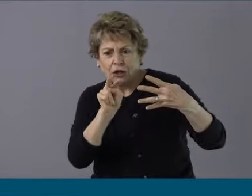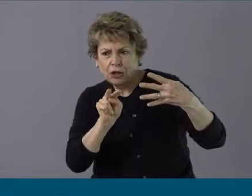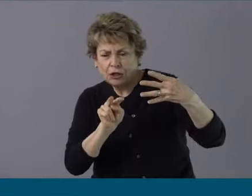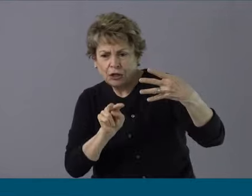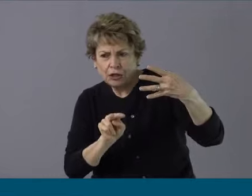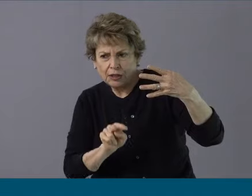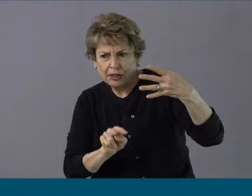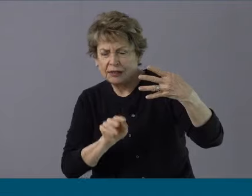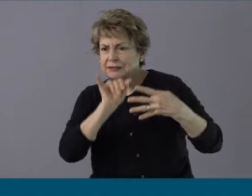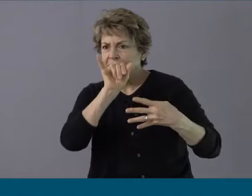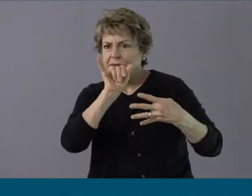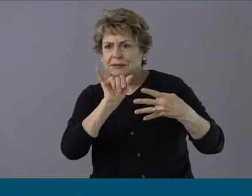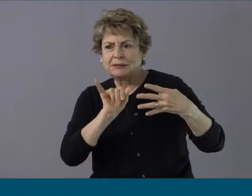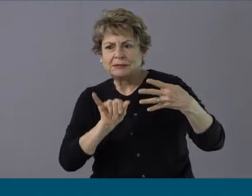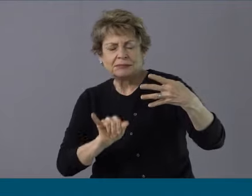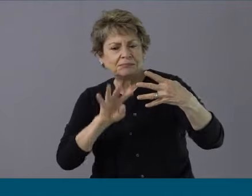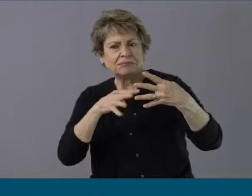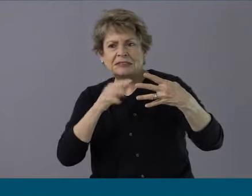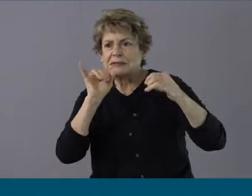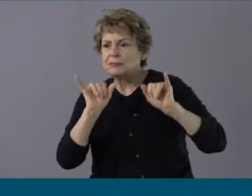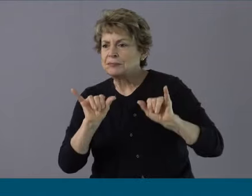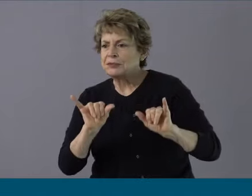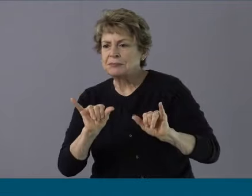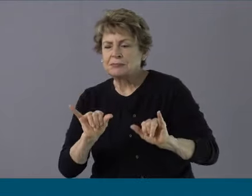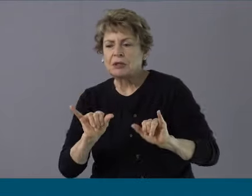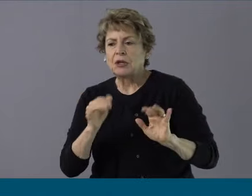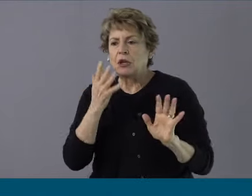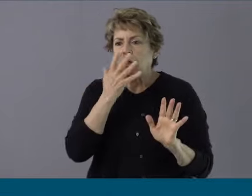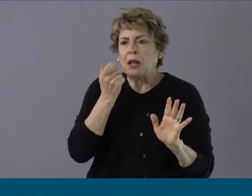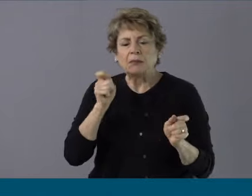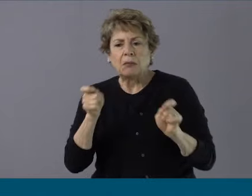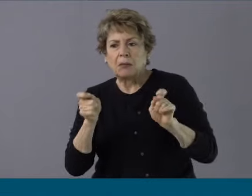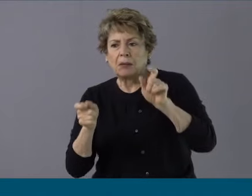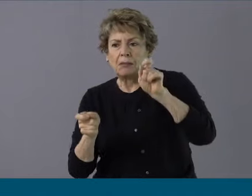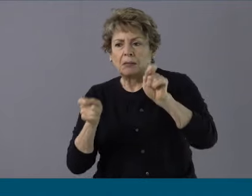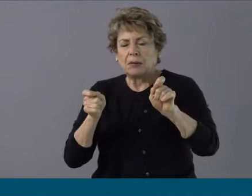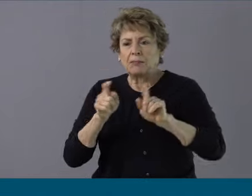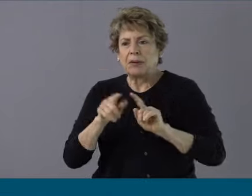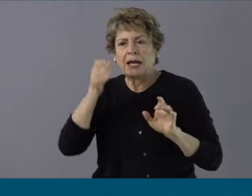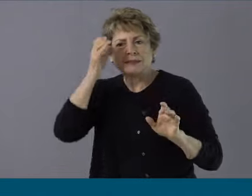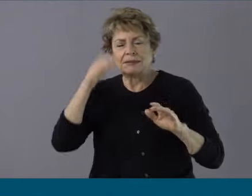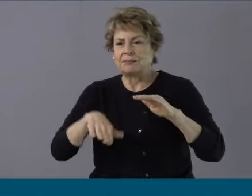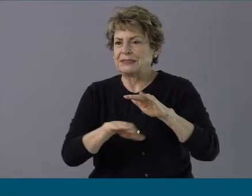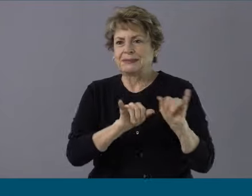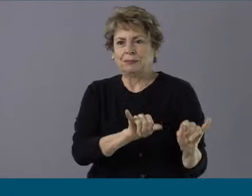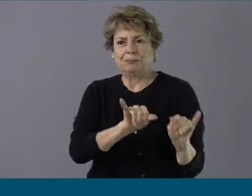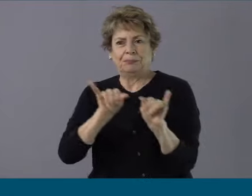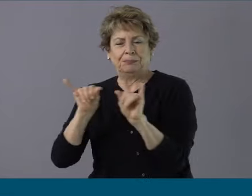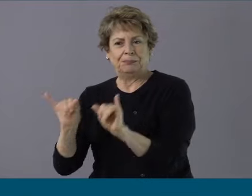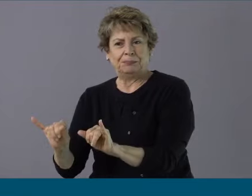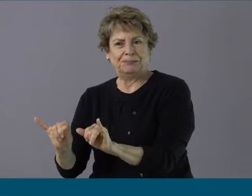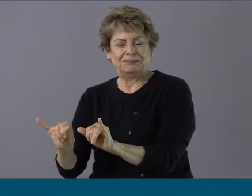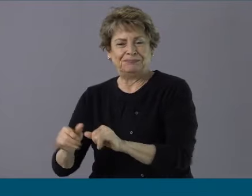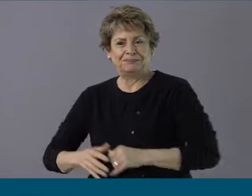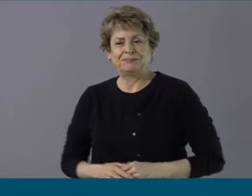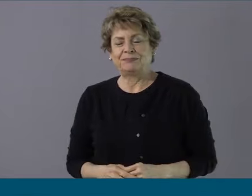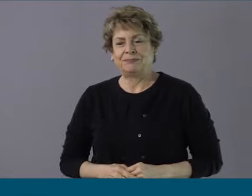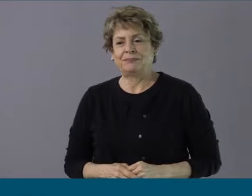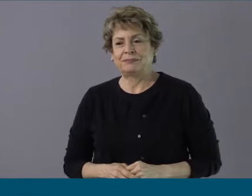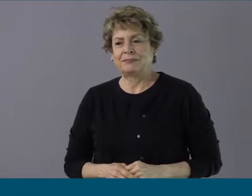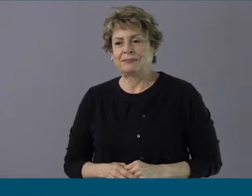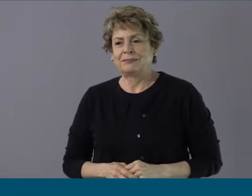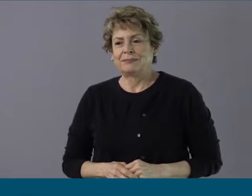likely different graphics. But this is informed by public health. This is not my opinion.